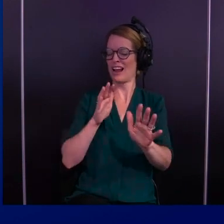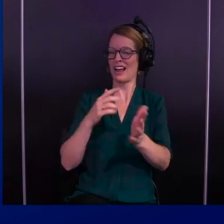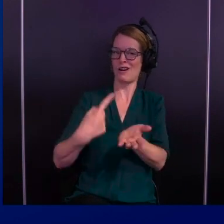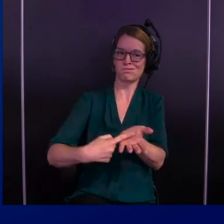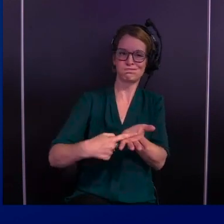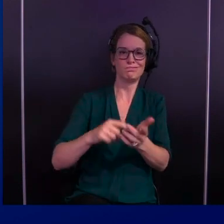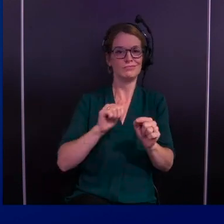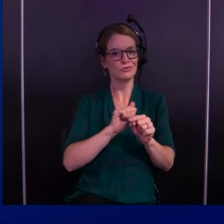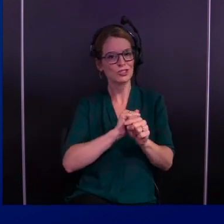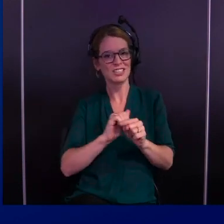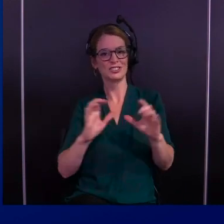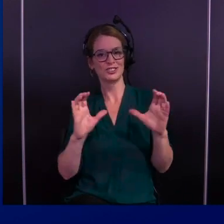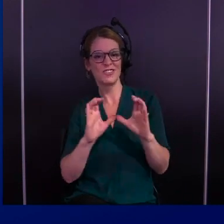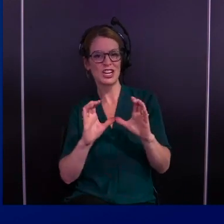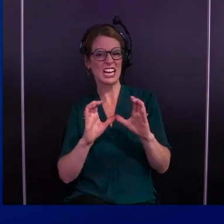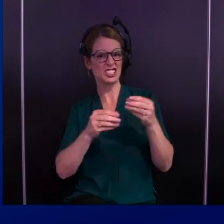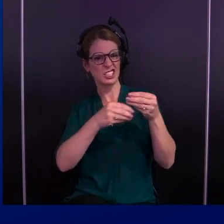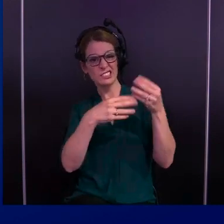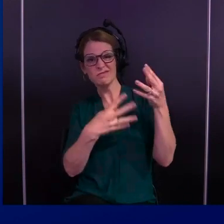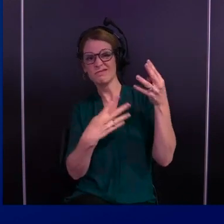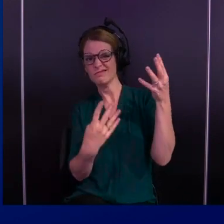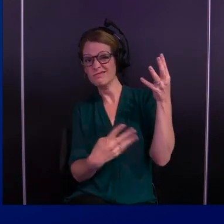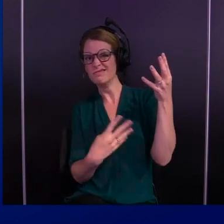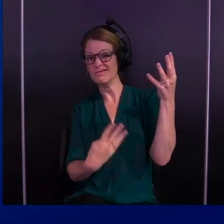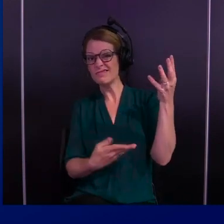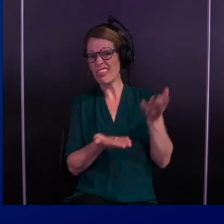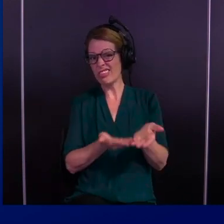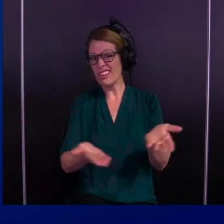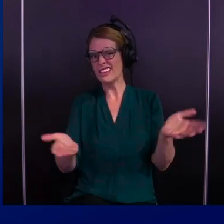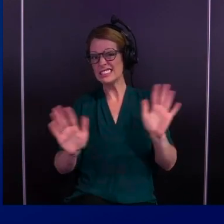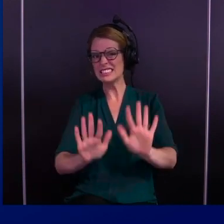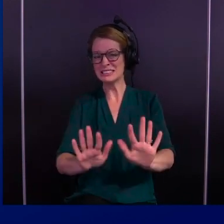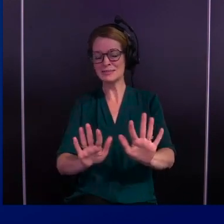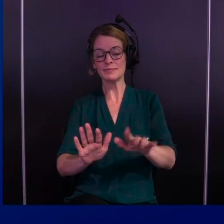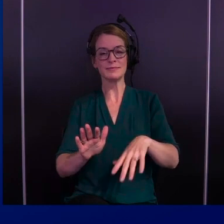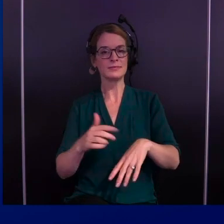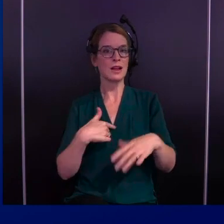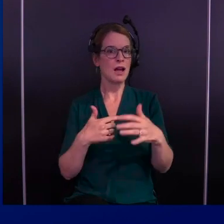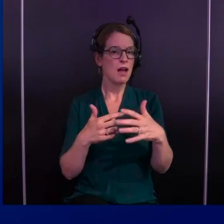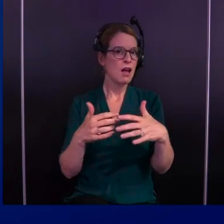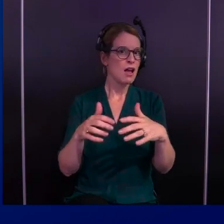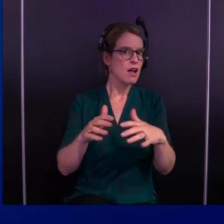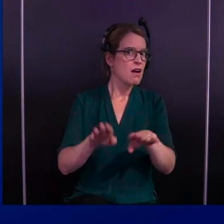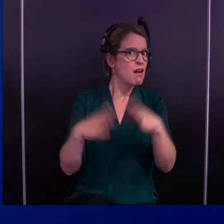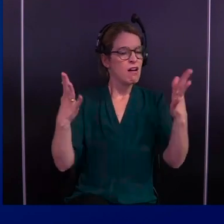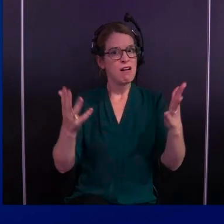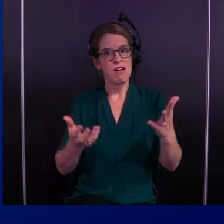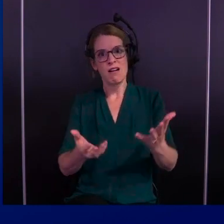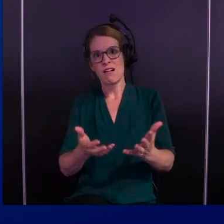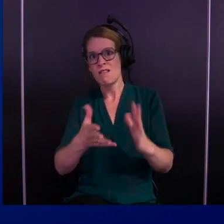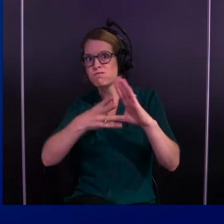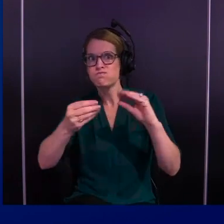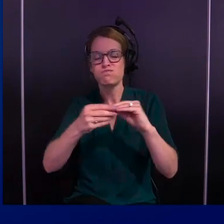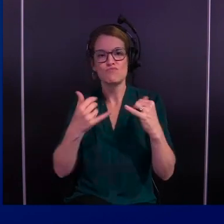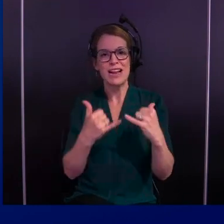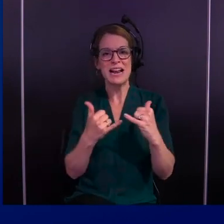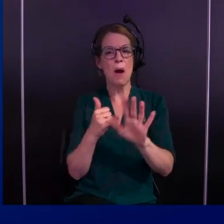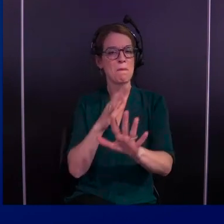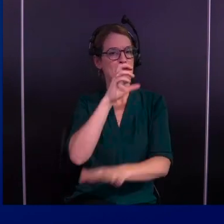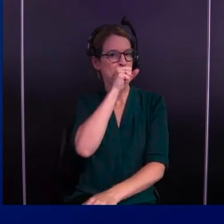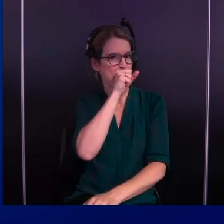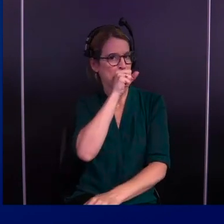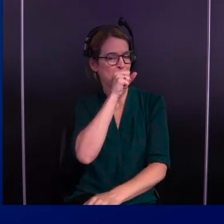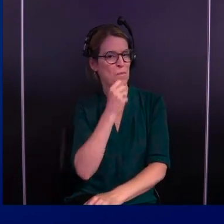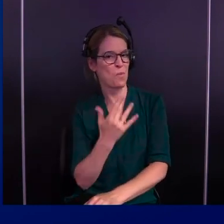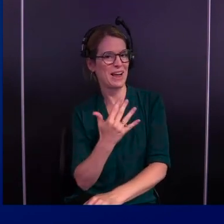things and stuff, but I'm not going to give away too much because, well, that's what the whole segment's about. Yeah. It's got to